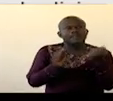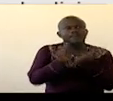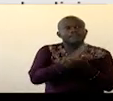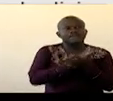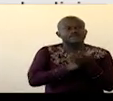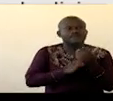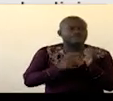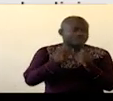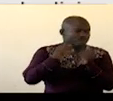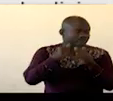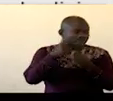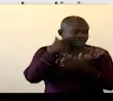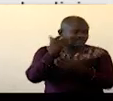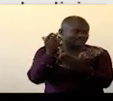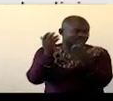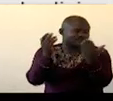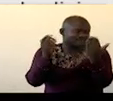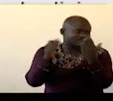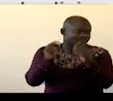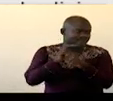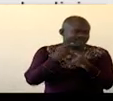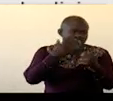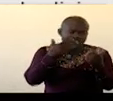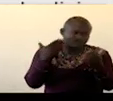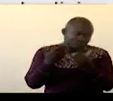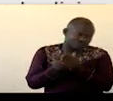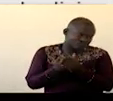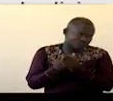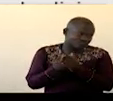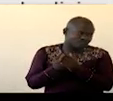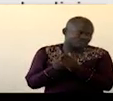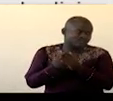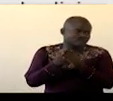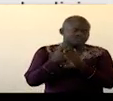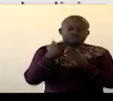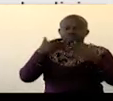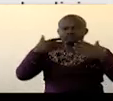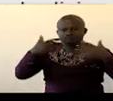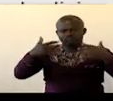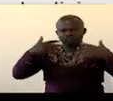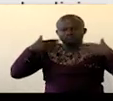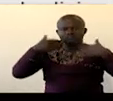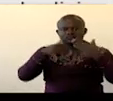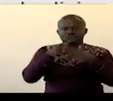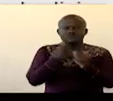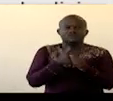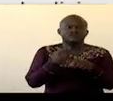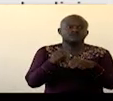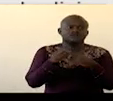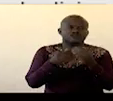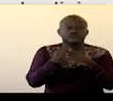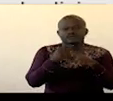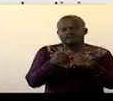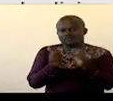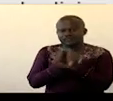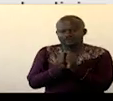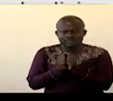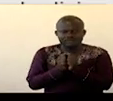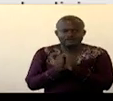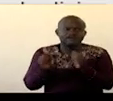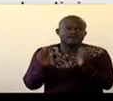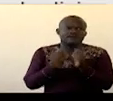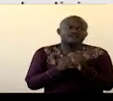Some of these plants have a very good scent or smell, which is needed by different organisms.